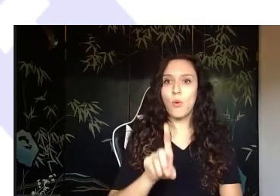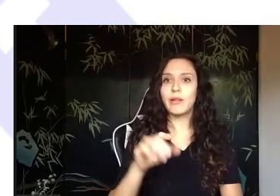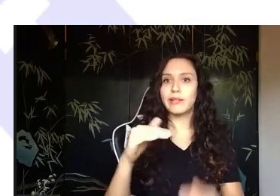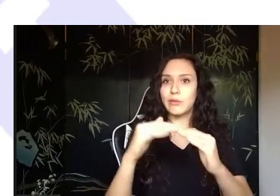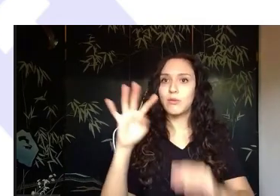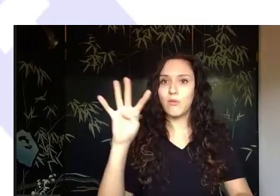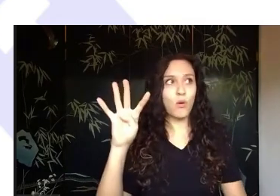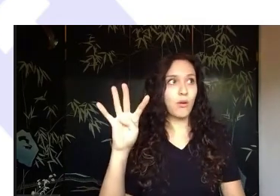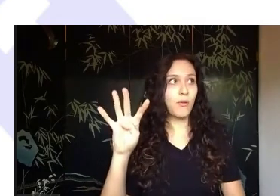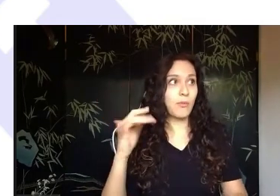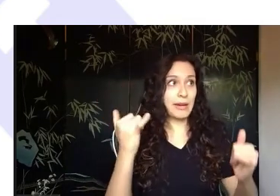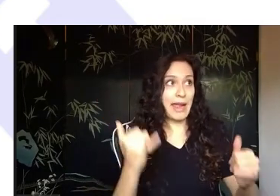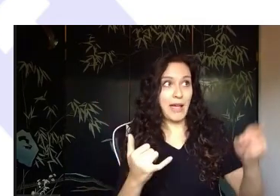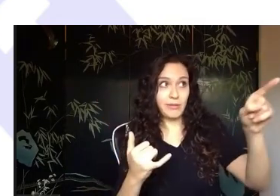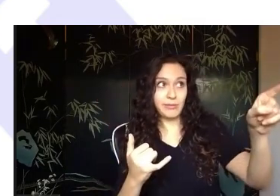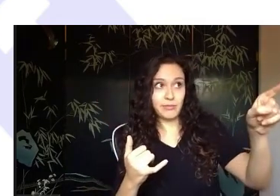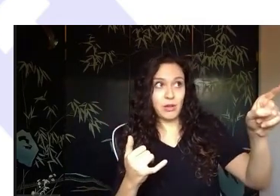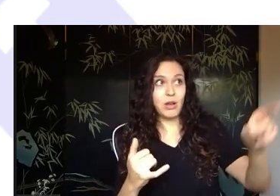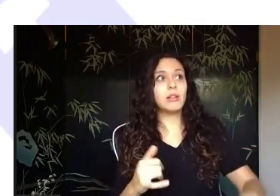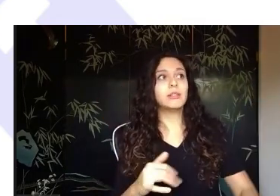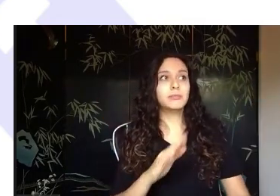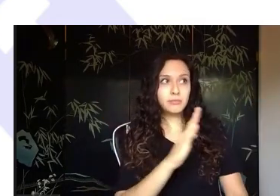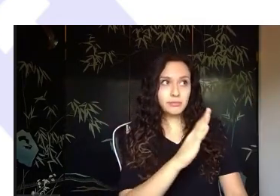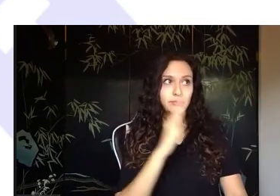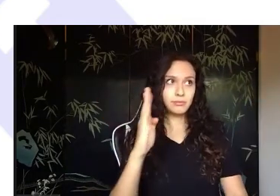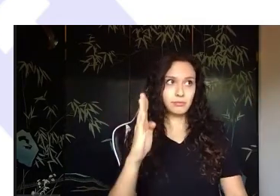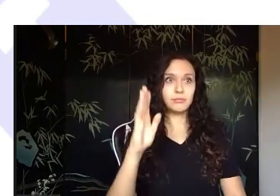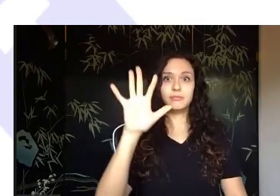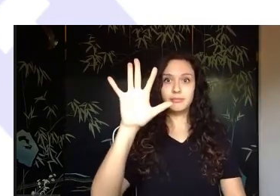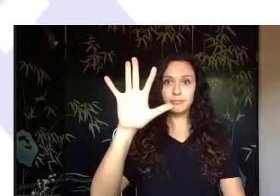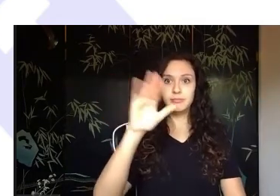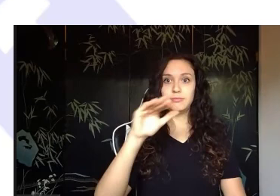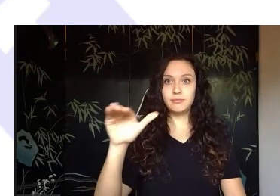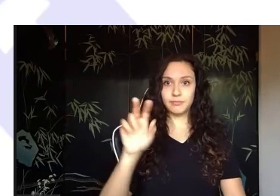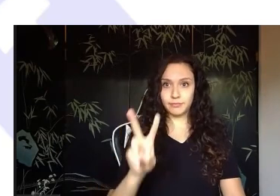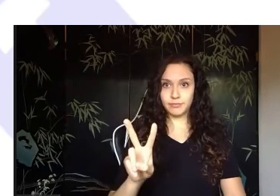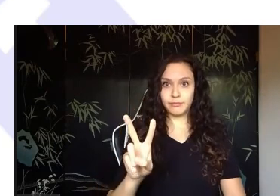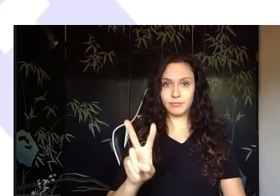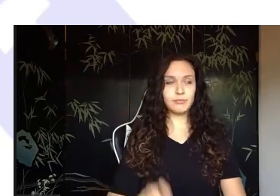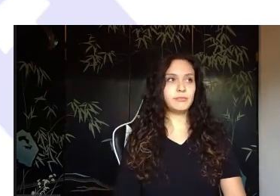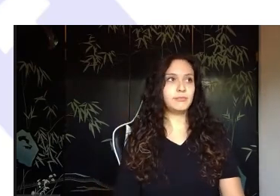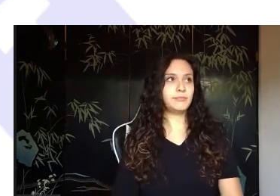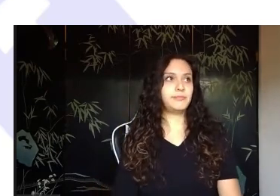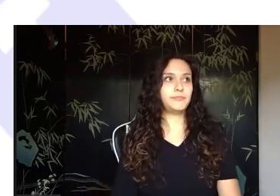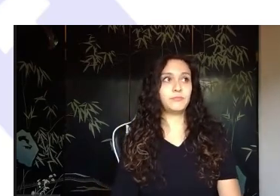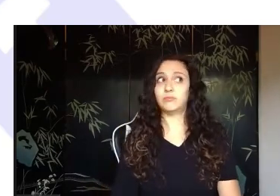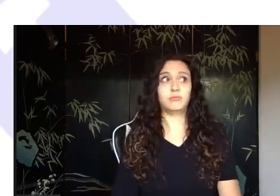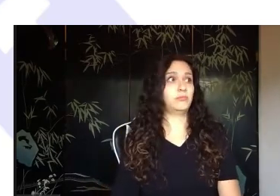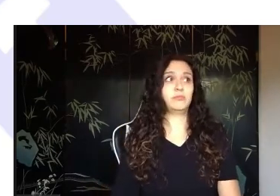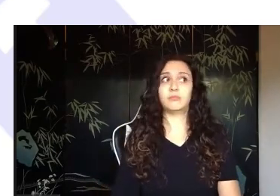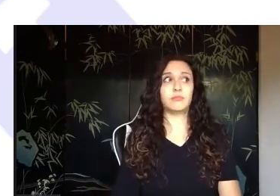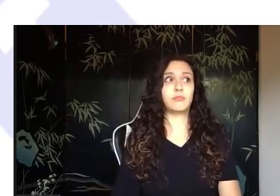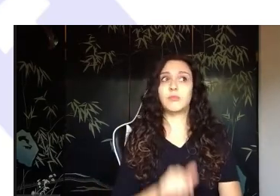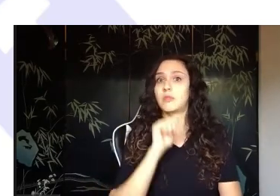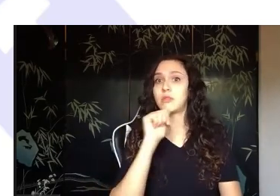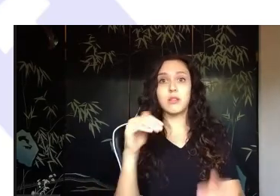Okay, let's check the next one. So this one represented this one. Let's look at this one. Y over x, 5 over